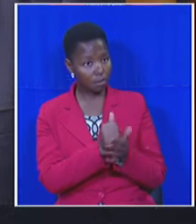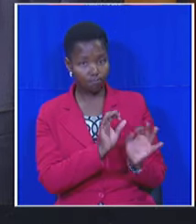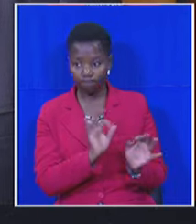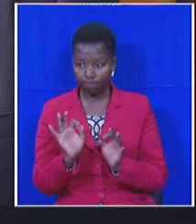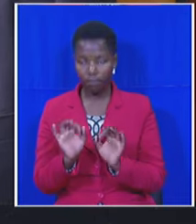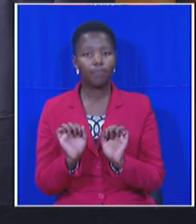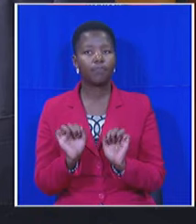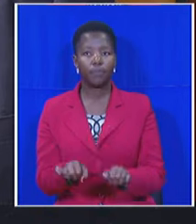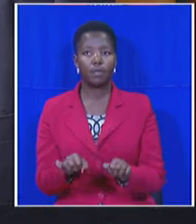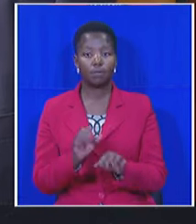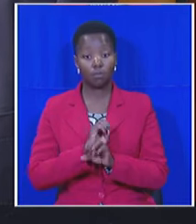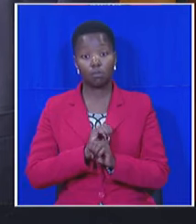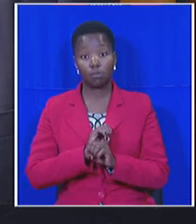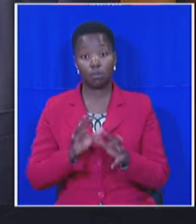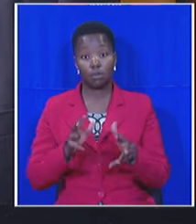will now commence.